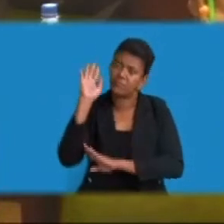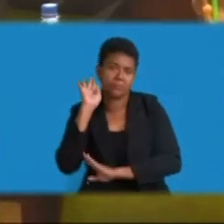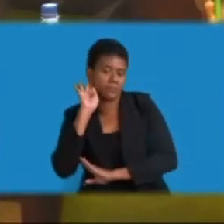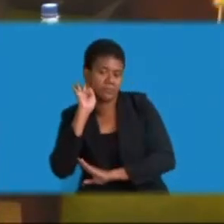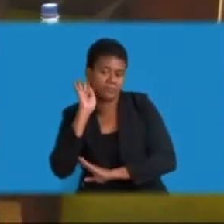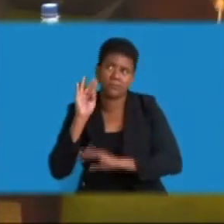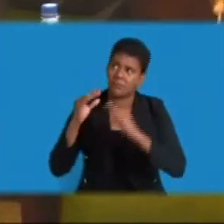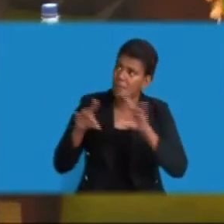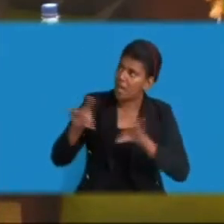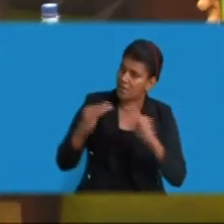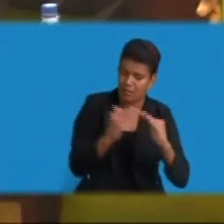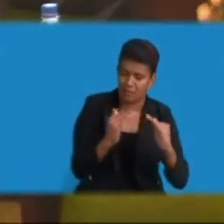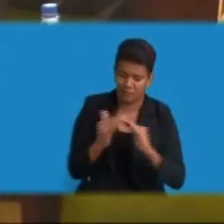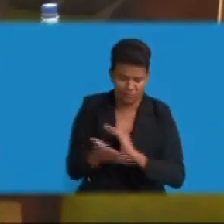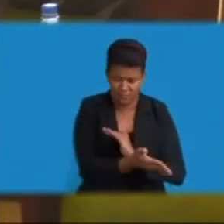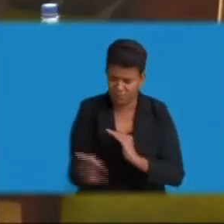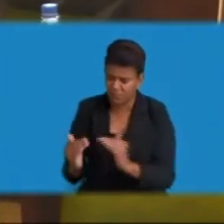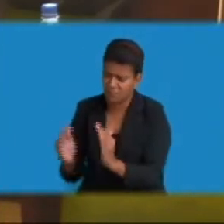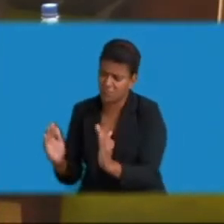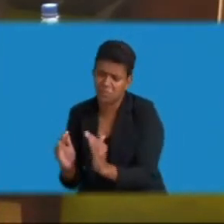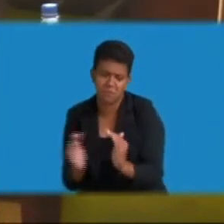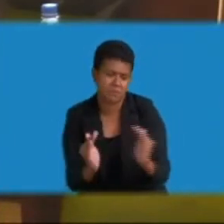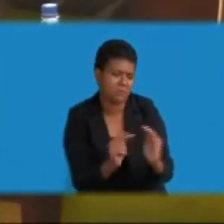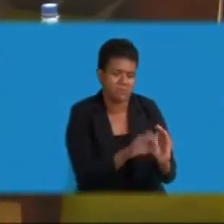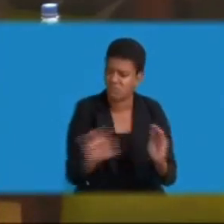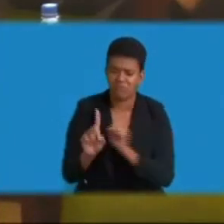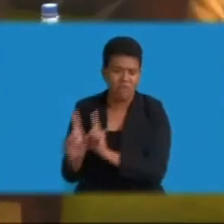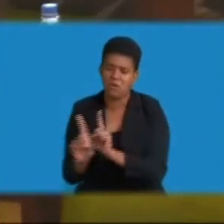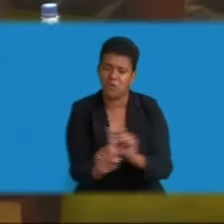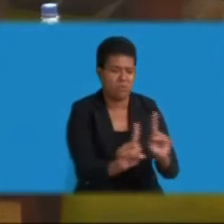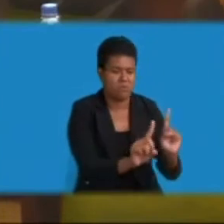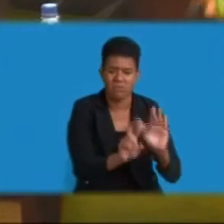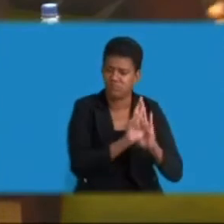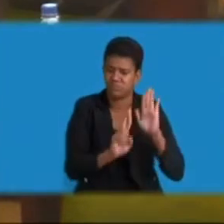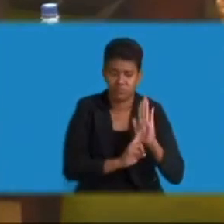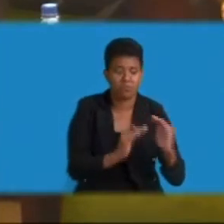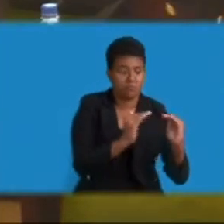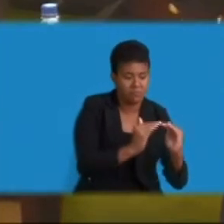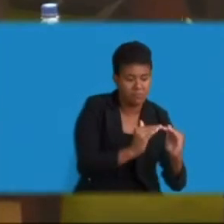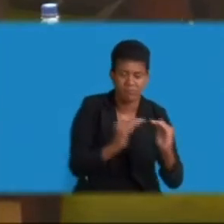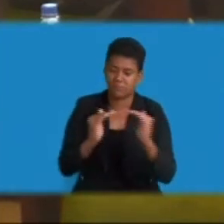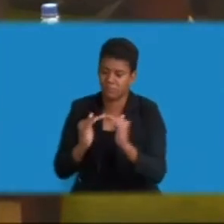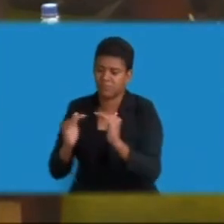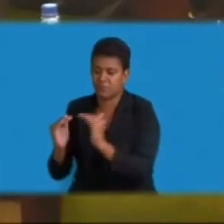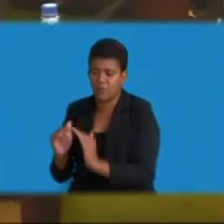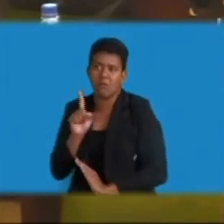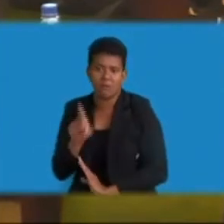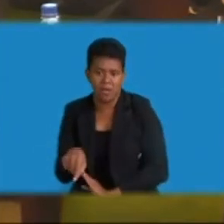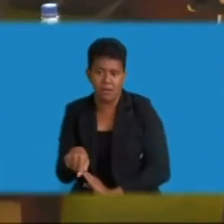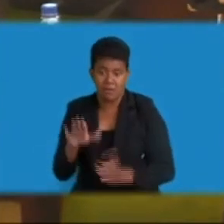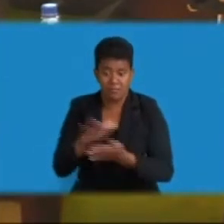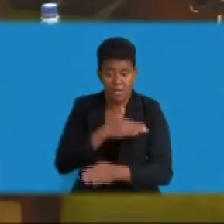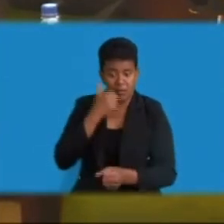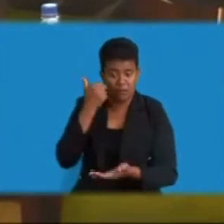standards. Planning standards. Distances from this house to the next house. Make sure that roads are built. And